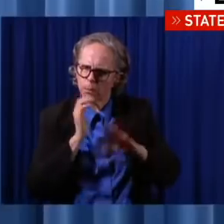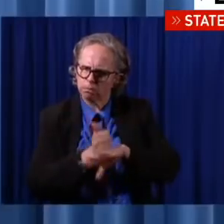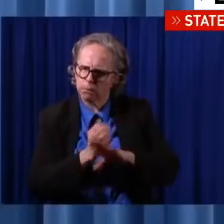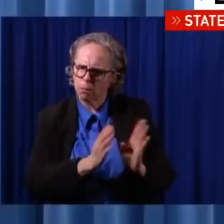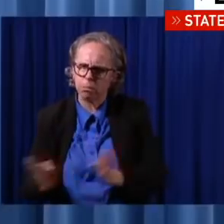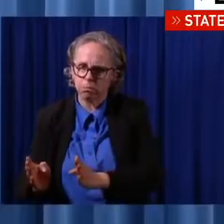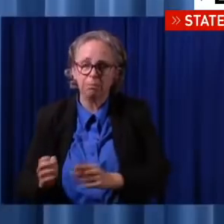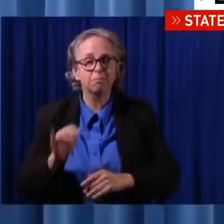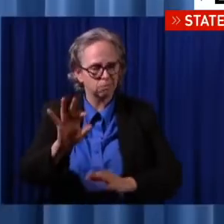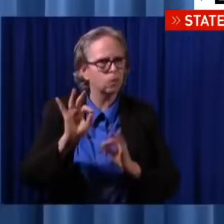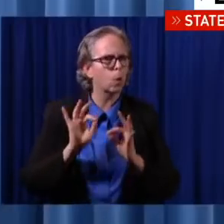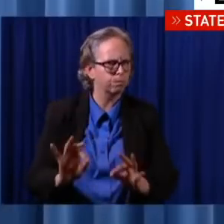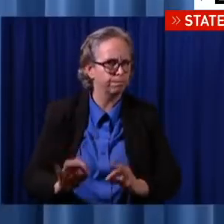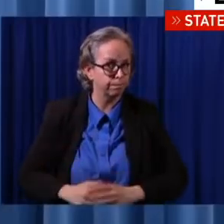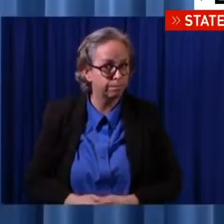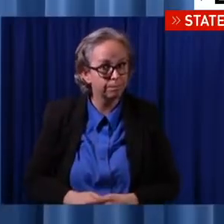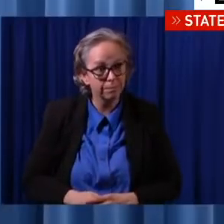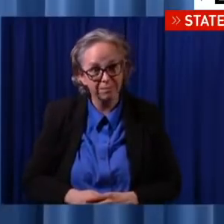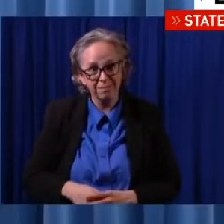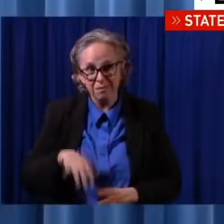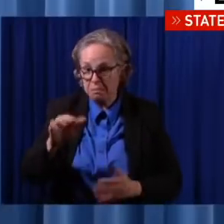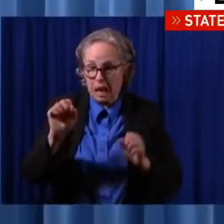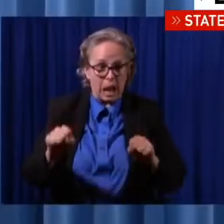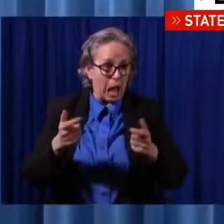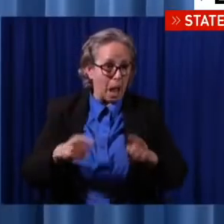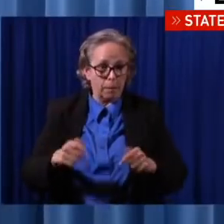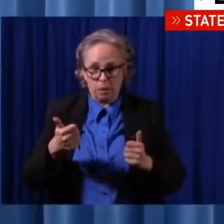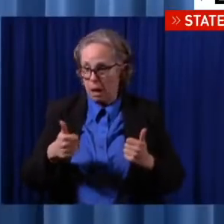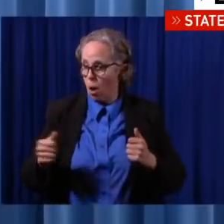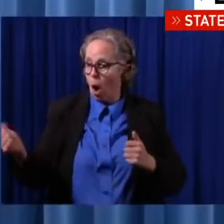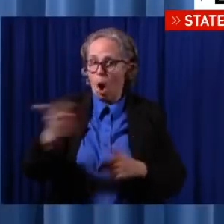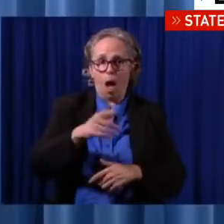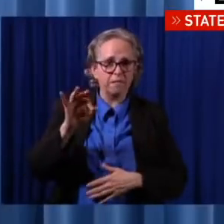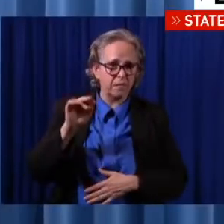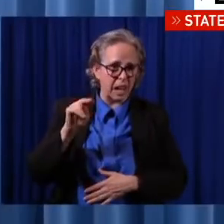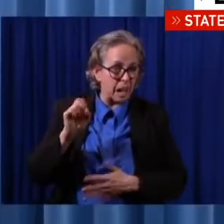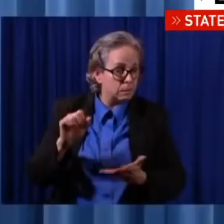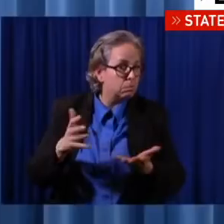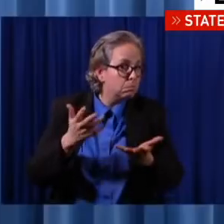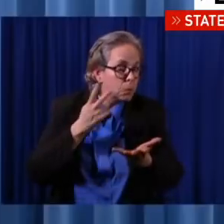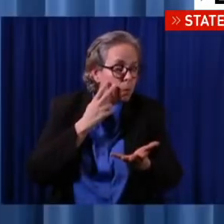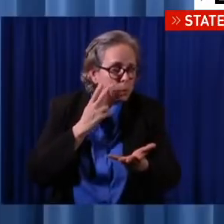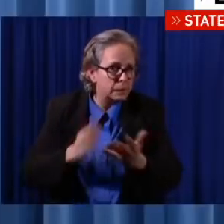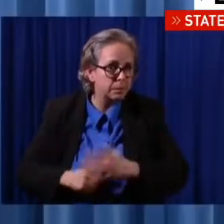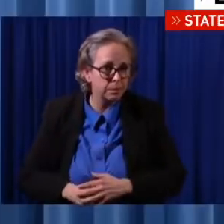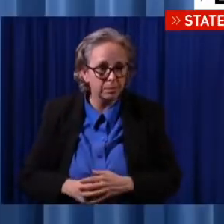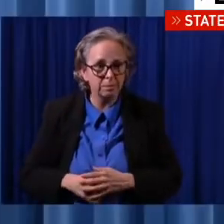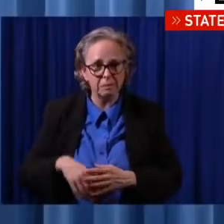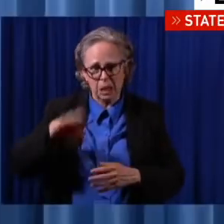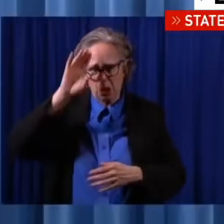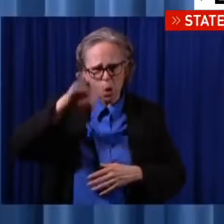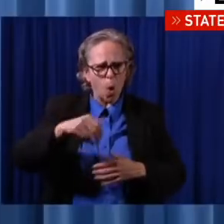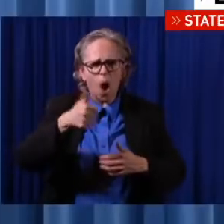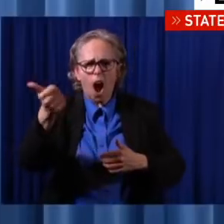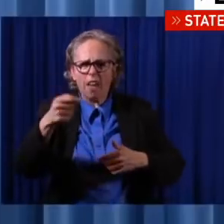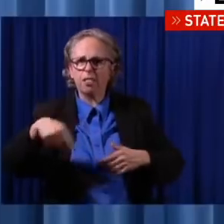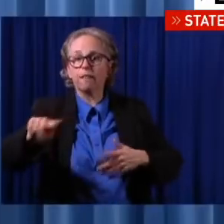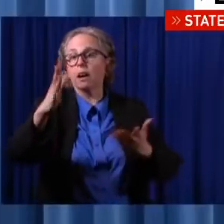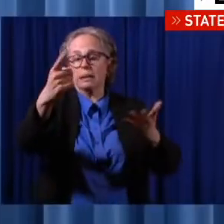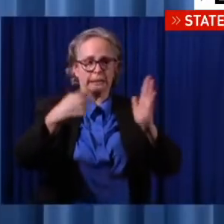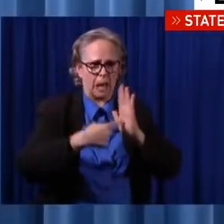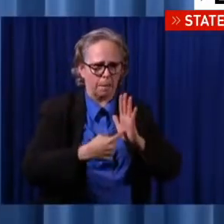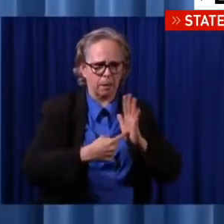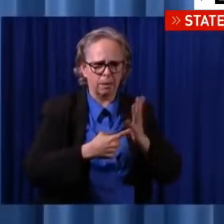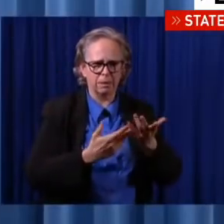with no fans. I know other people are looking, for example, the minor league ballparks